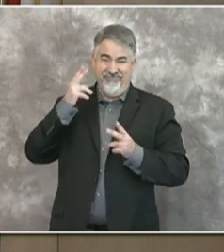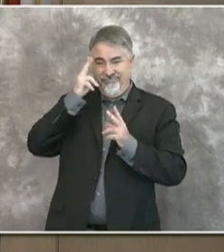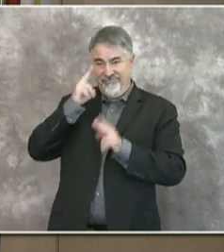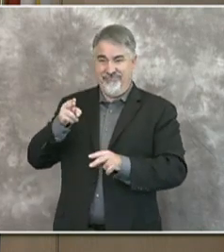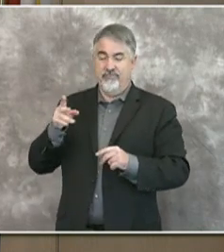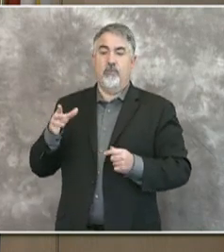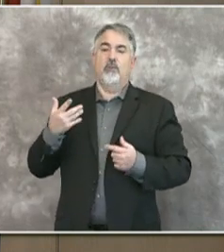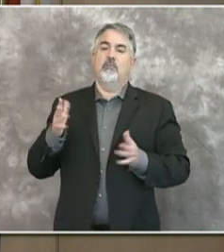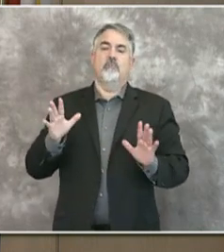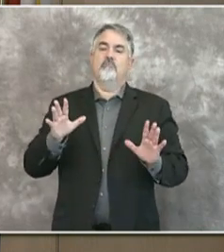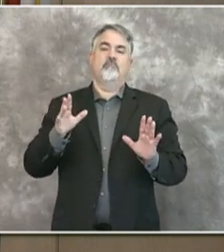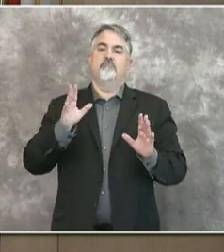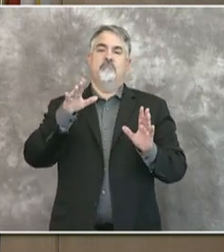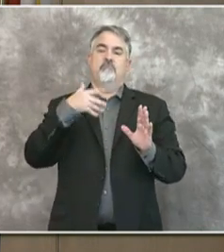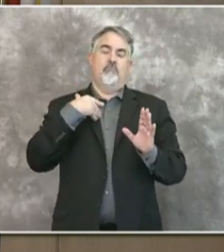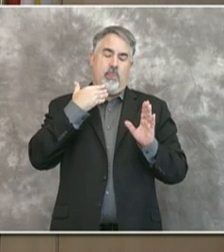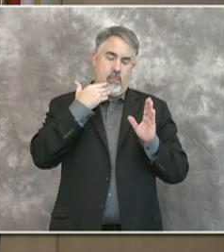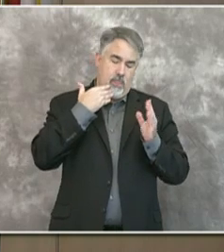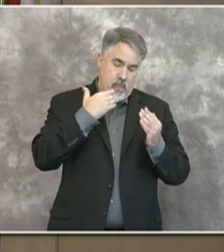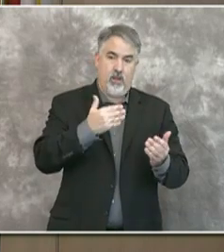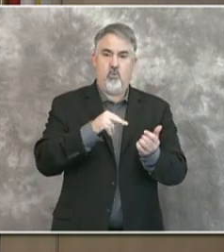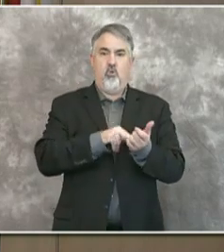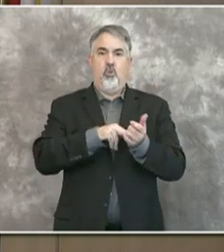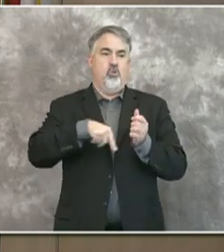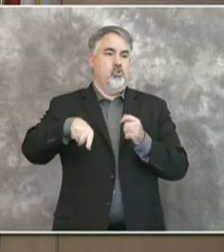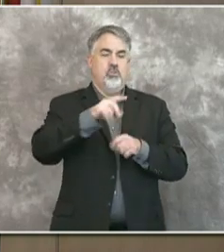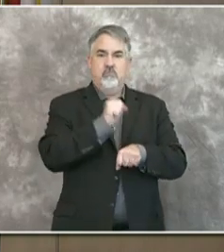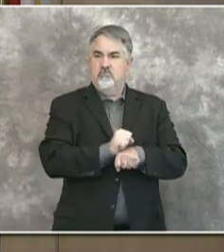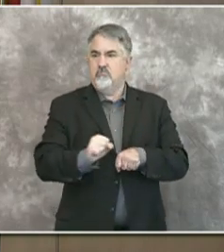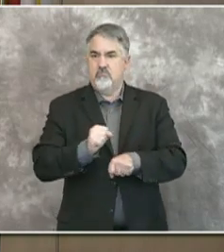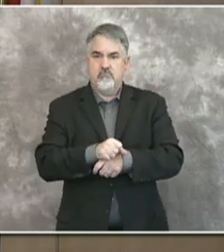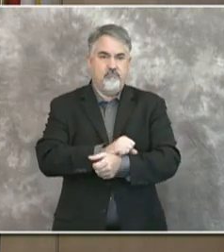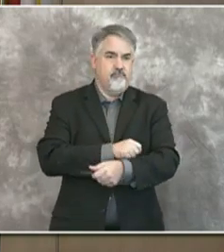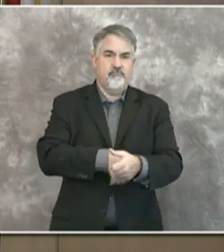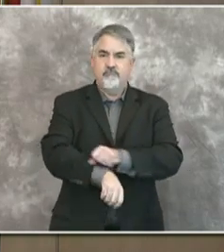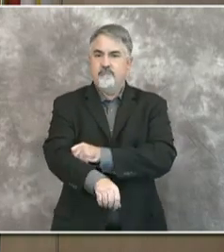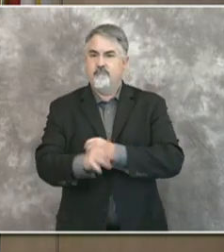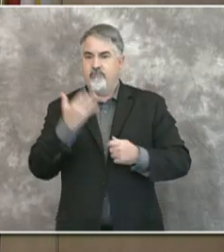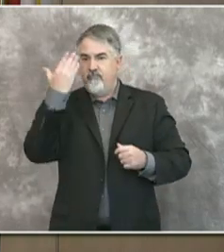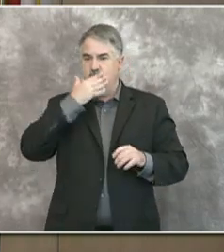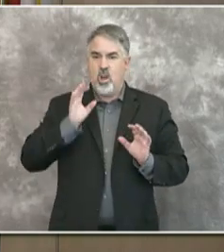didn't thank our nurses, all of our nurses in the county, in our hospitals, in our clinics,